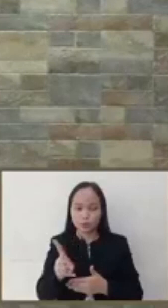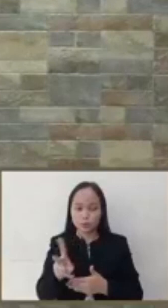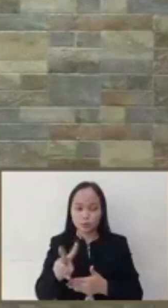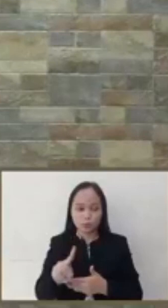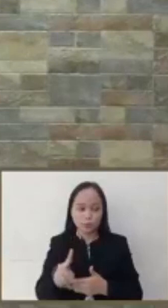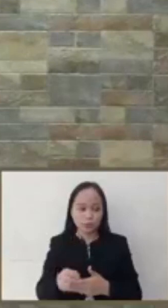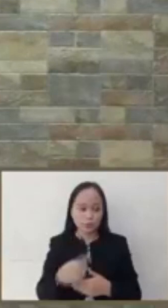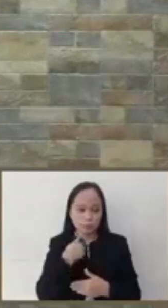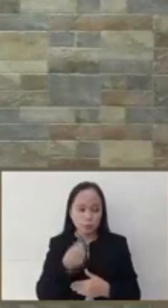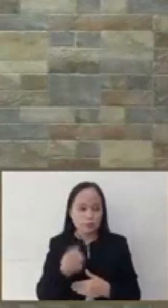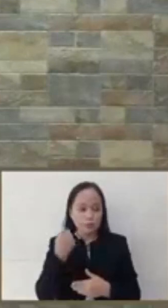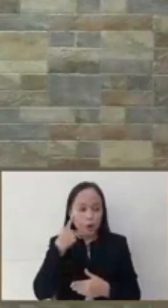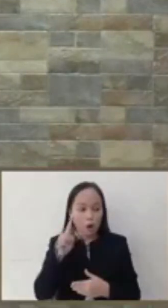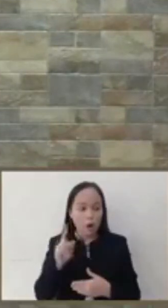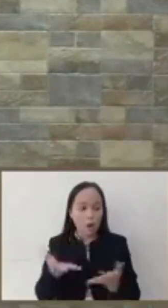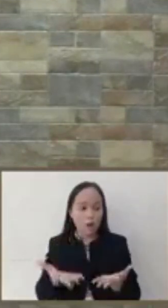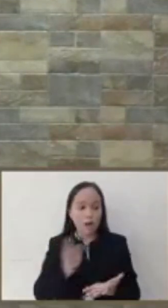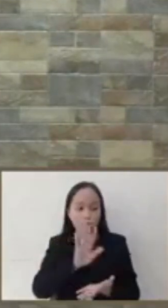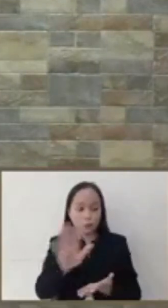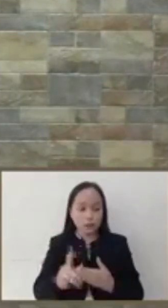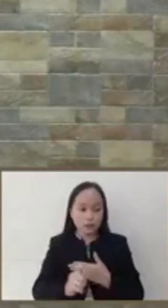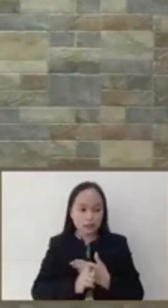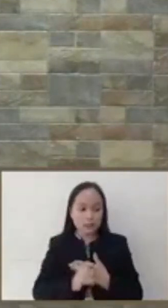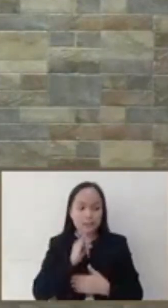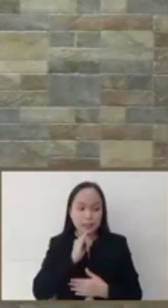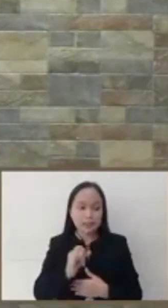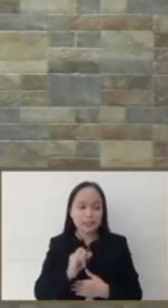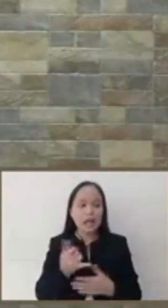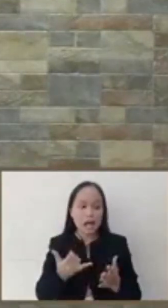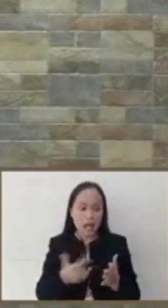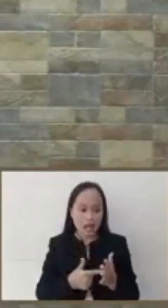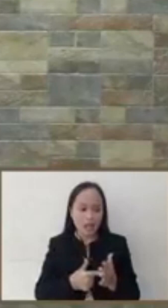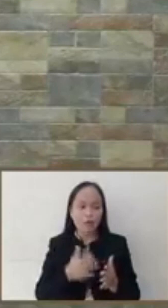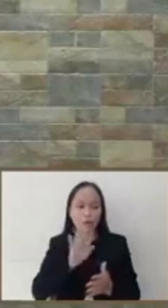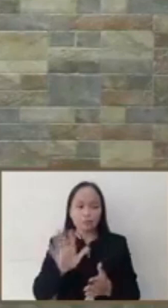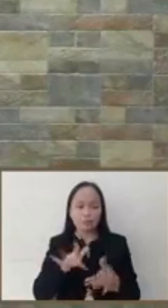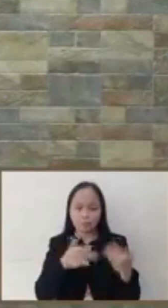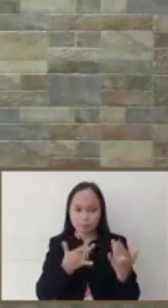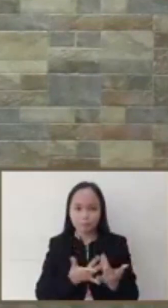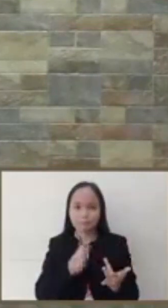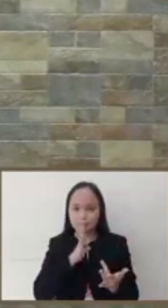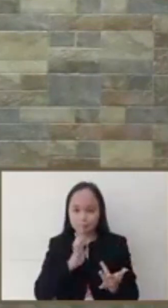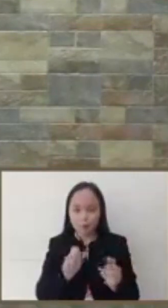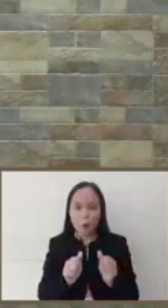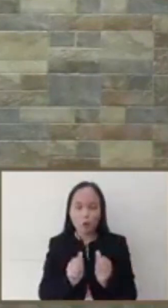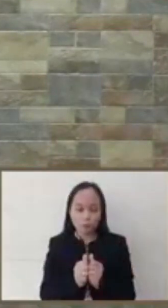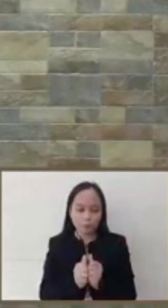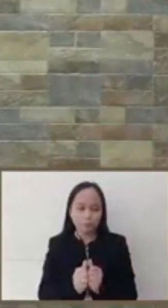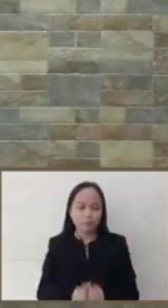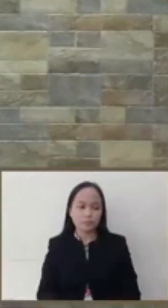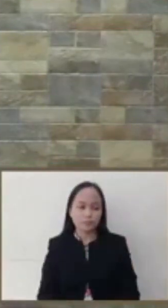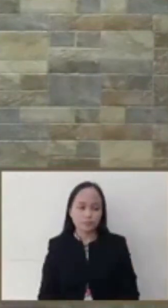21, for where your treasure is, there will your heart be